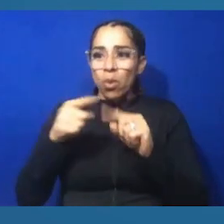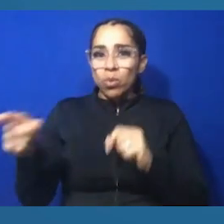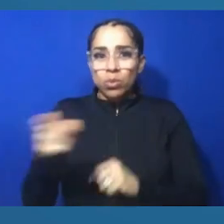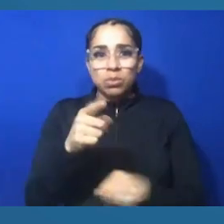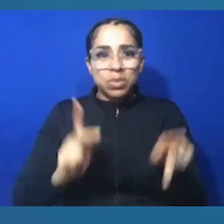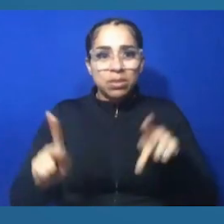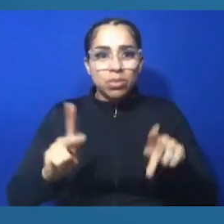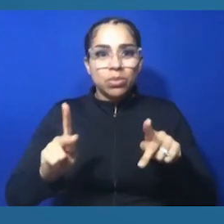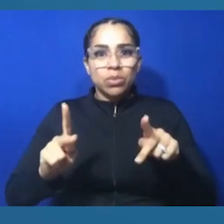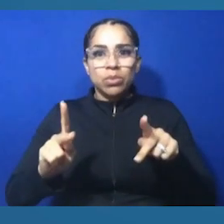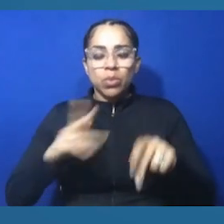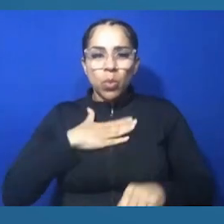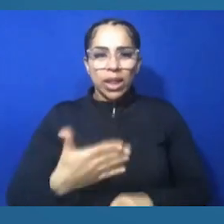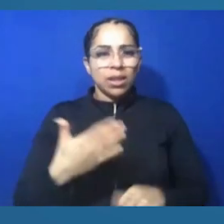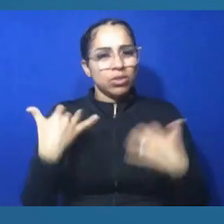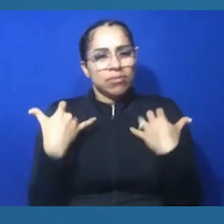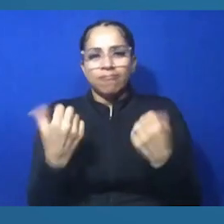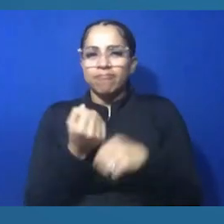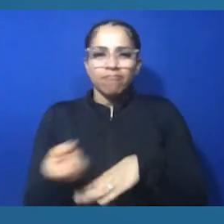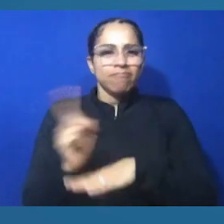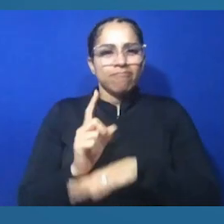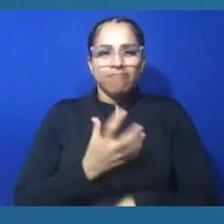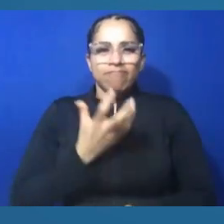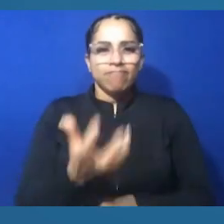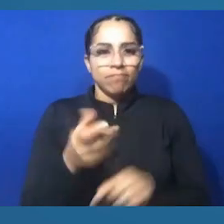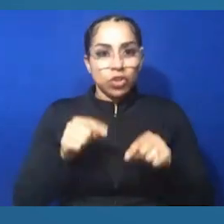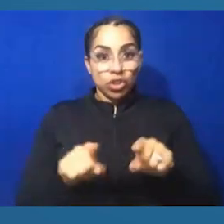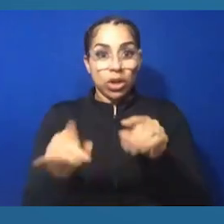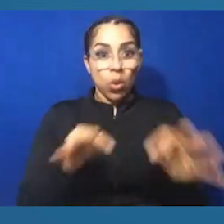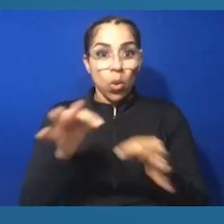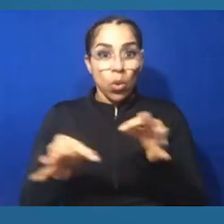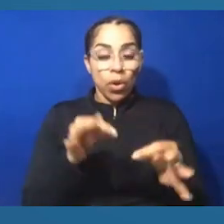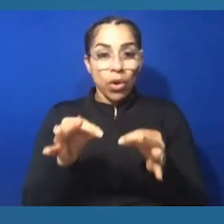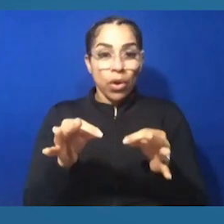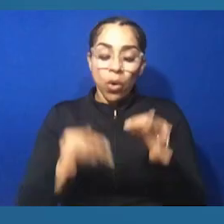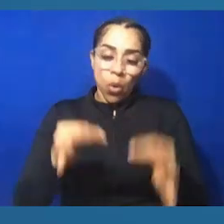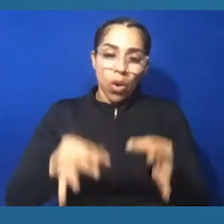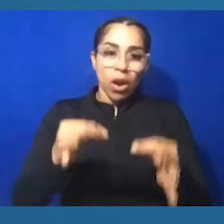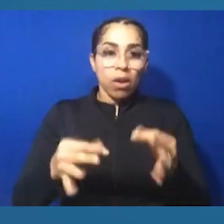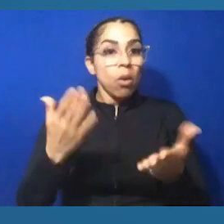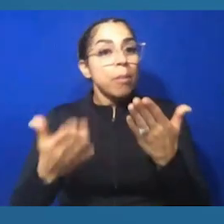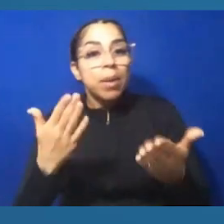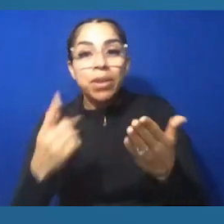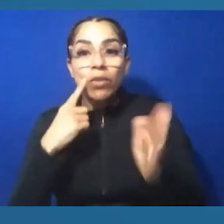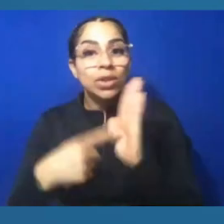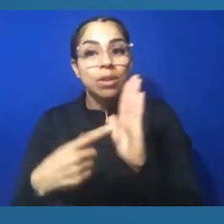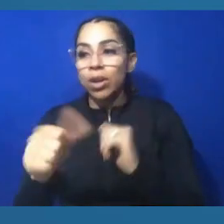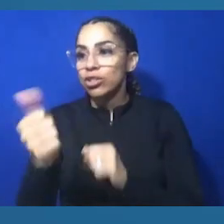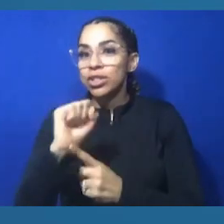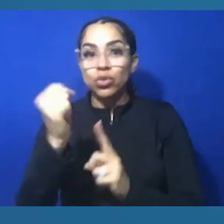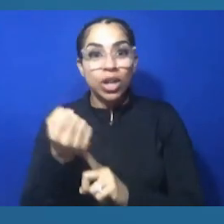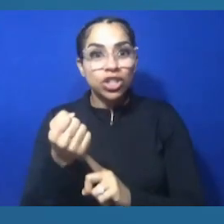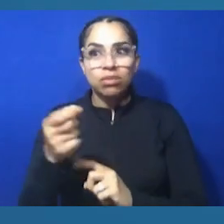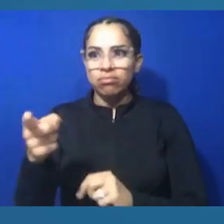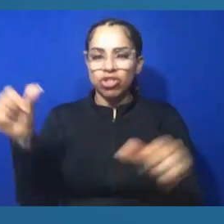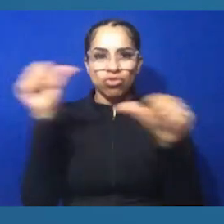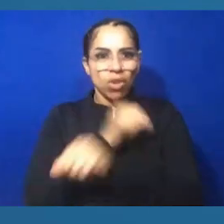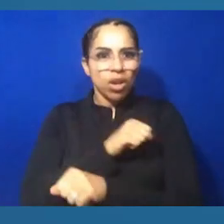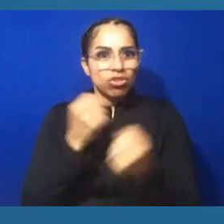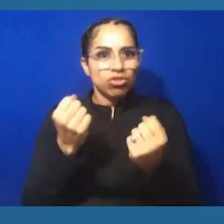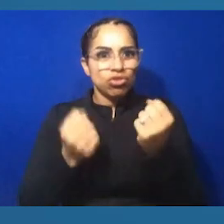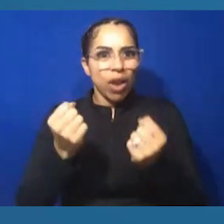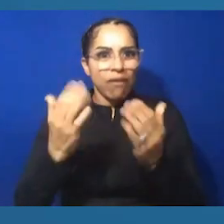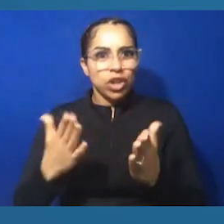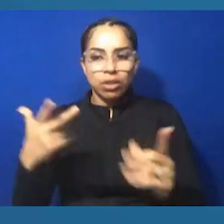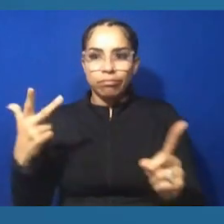or an innocent commuter whose life is cut short by a drunken driver, someone riding on a subway train who just